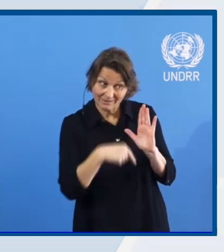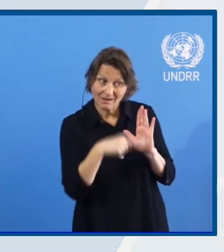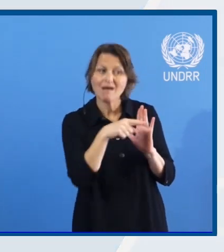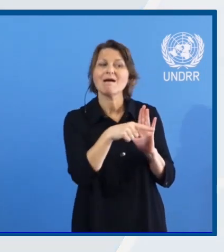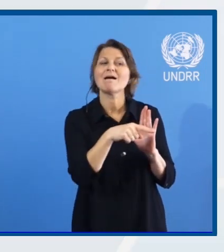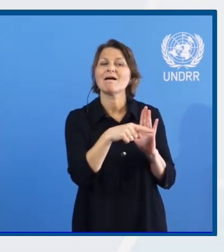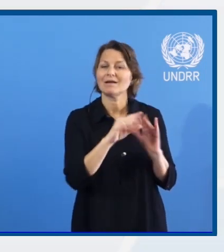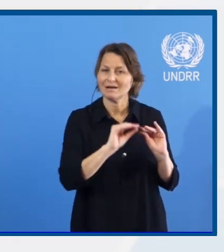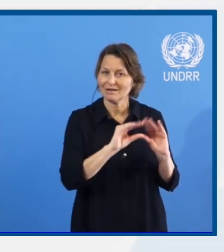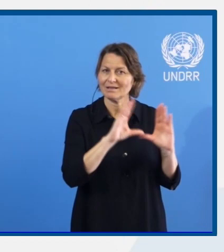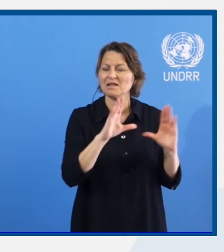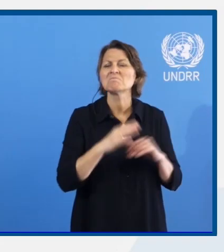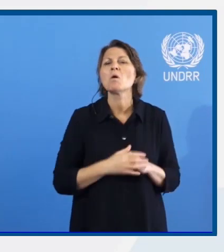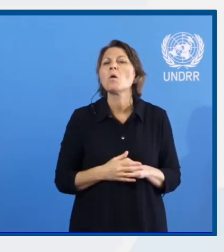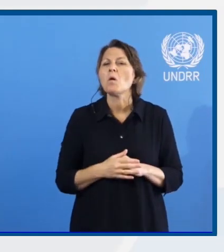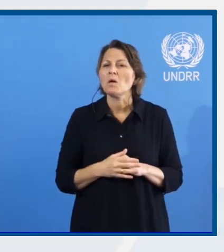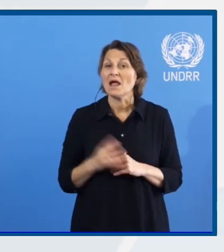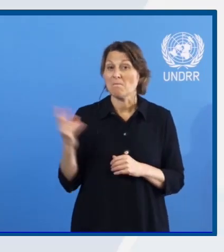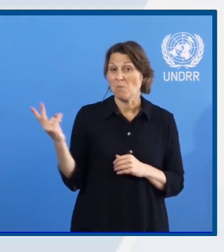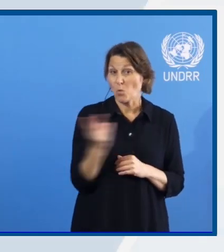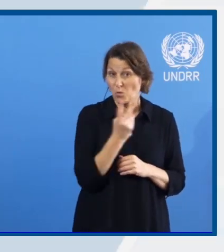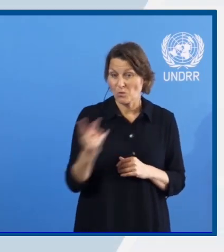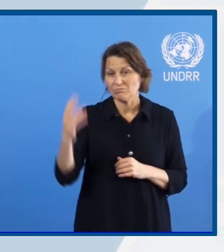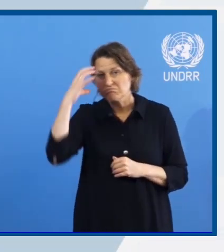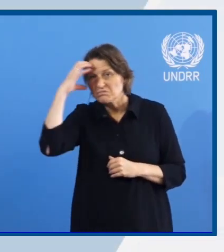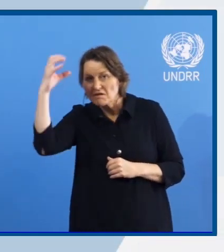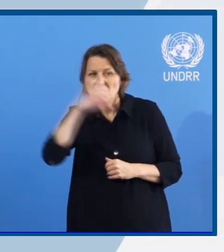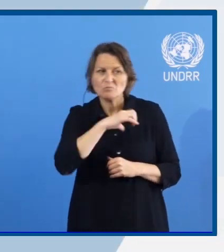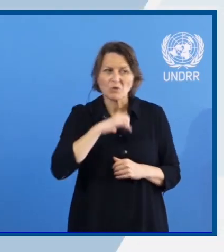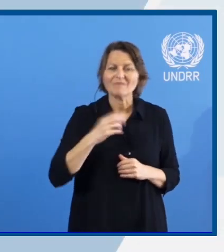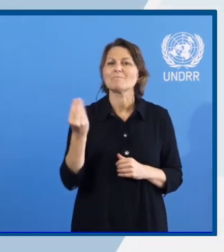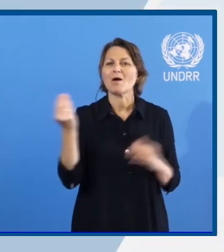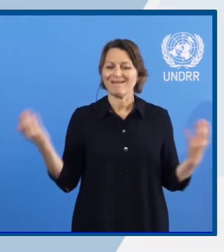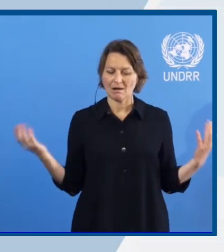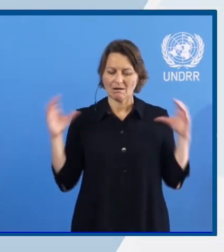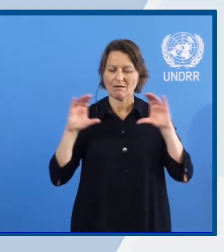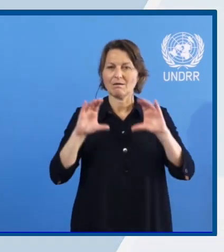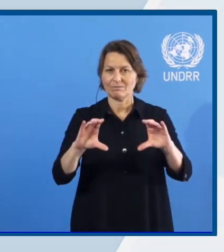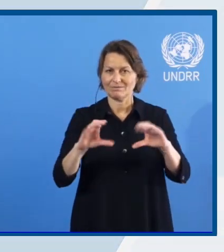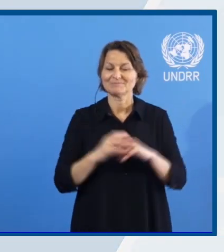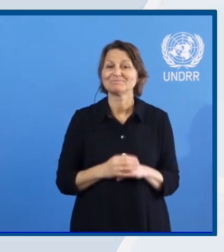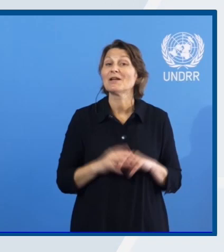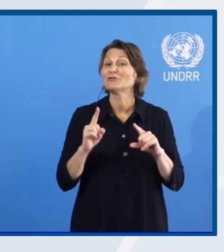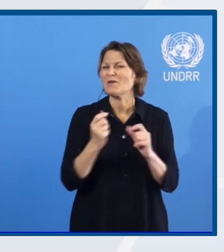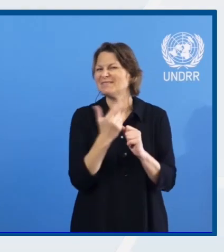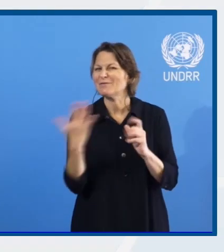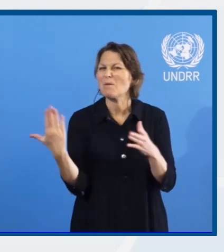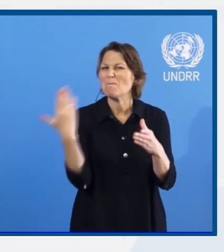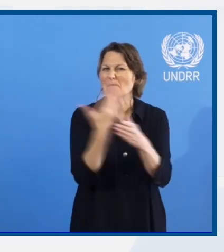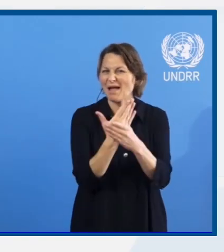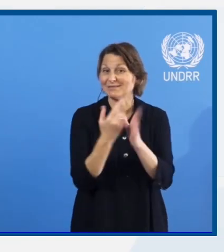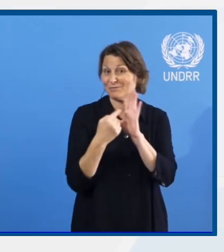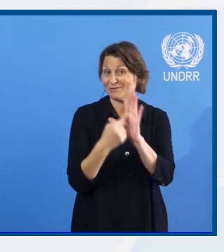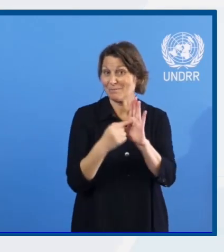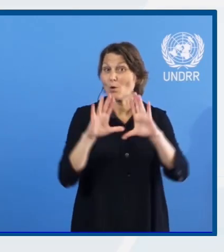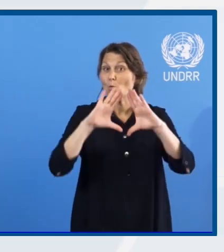bringing concessional finance. And the multilateral development banks here, including the World Bank, have a huge